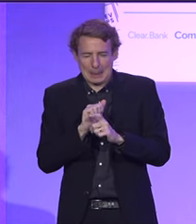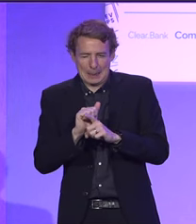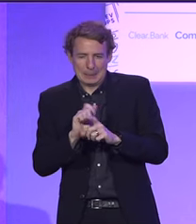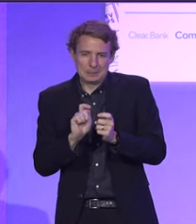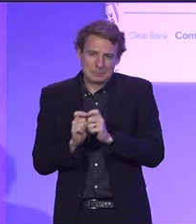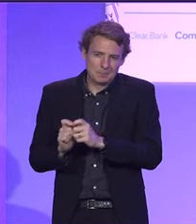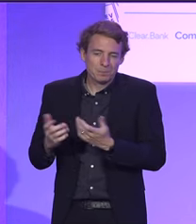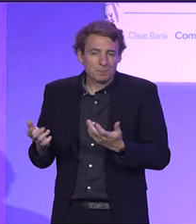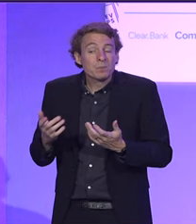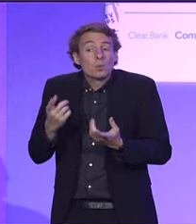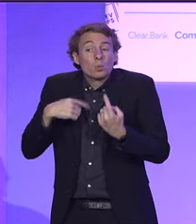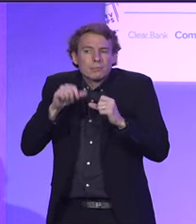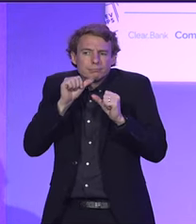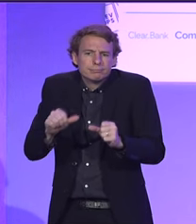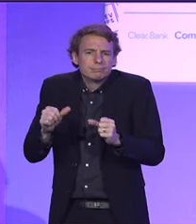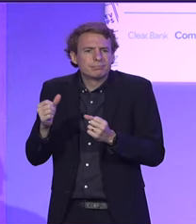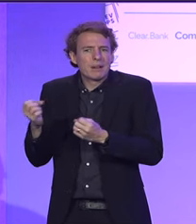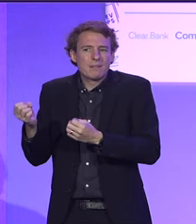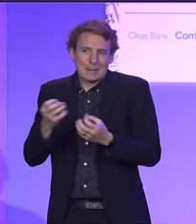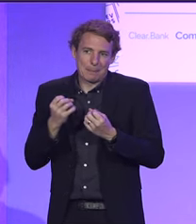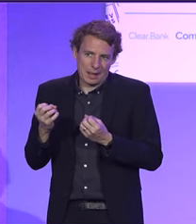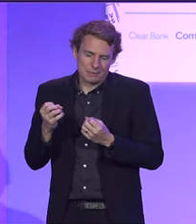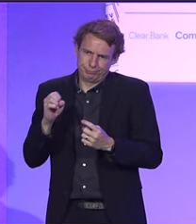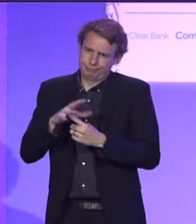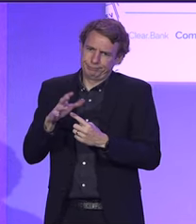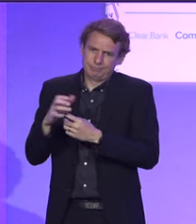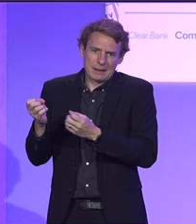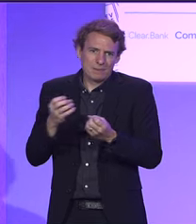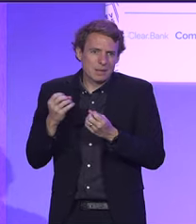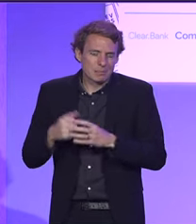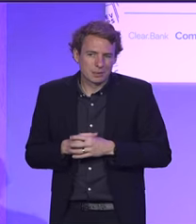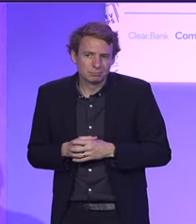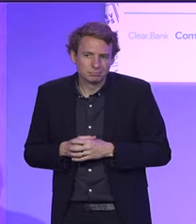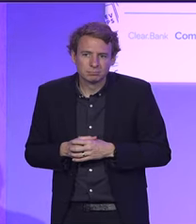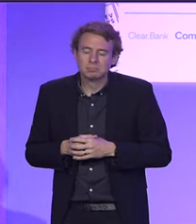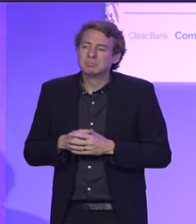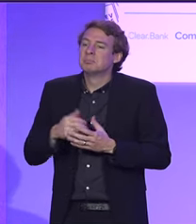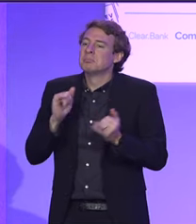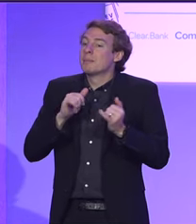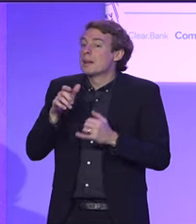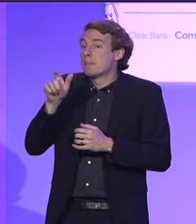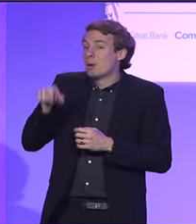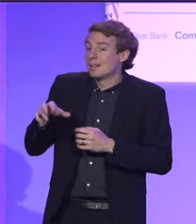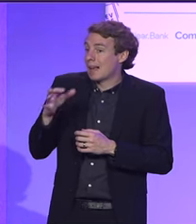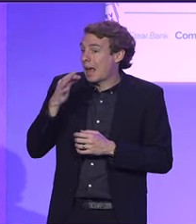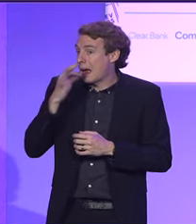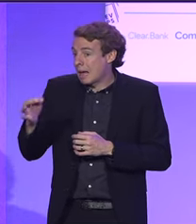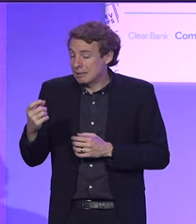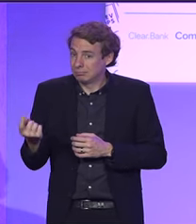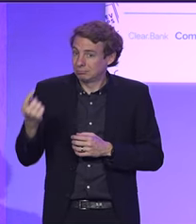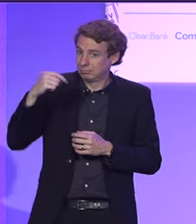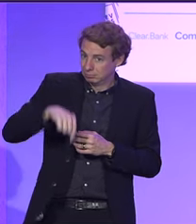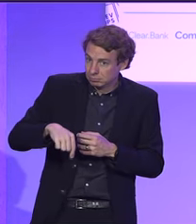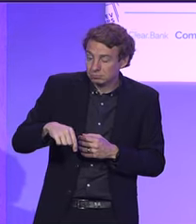to give positive feedback. So invite someone to your conference session with the idea of giving you